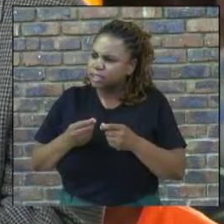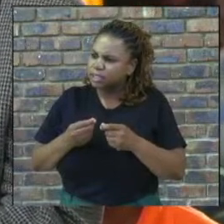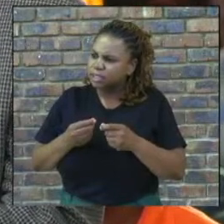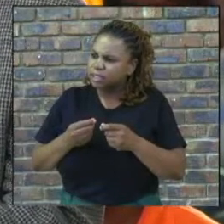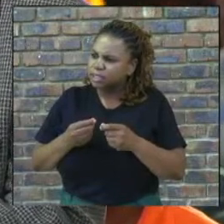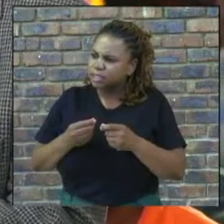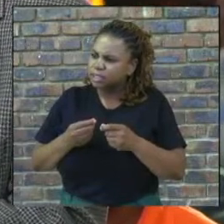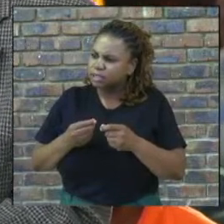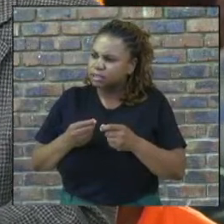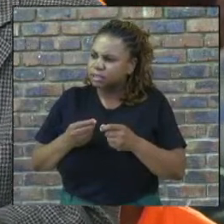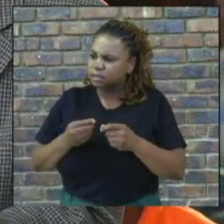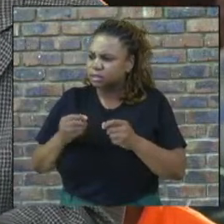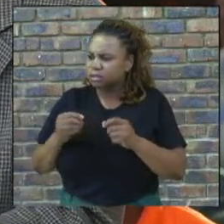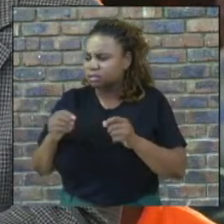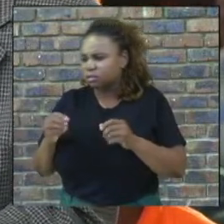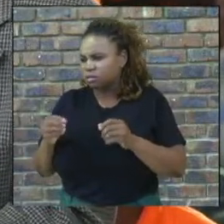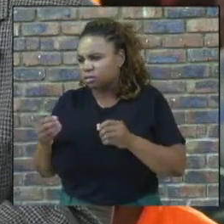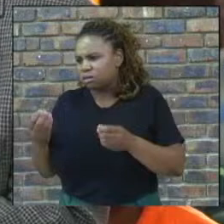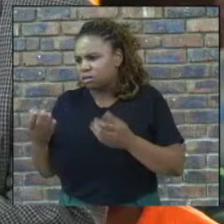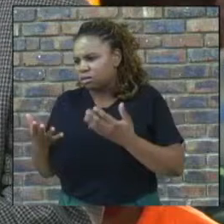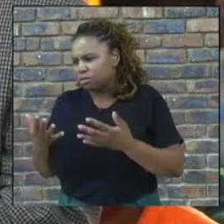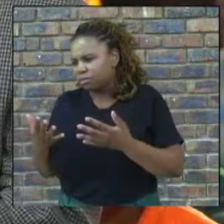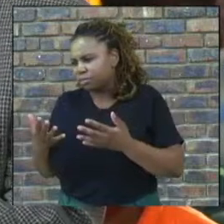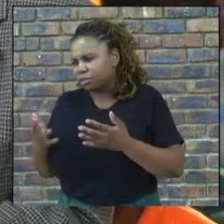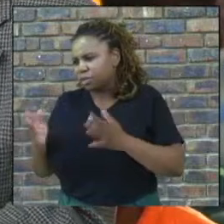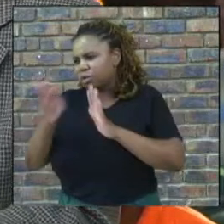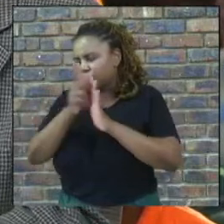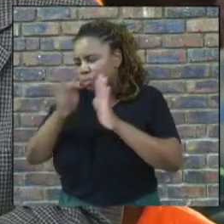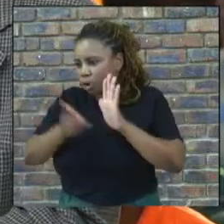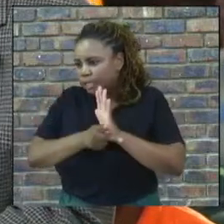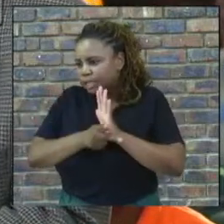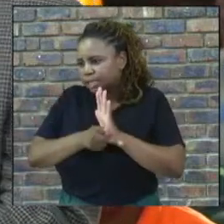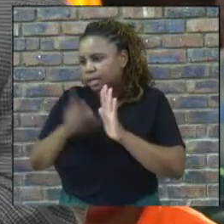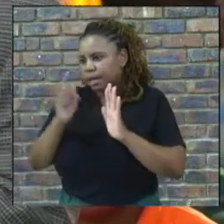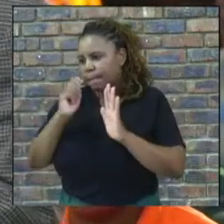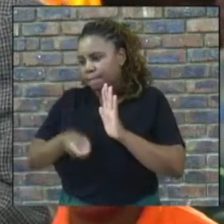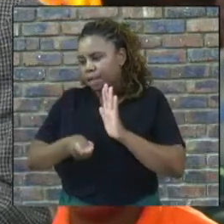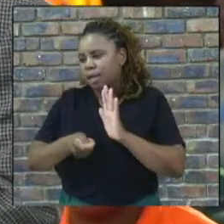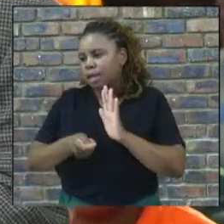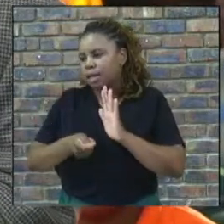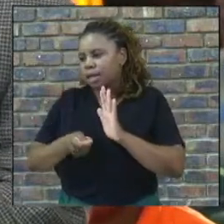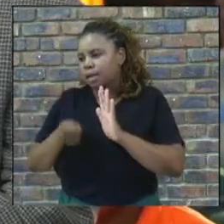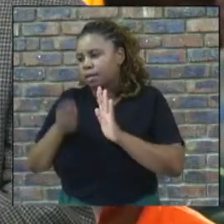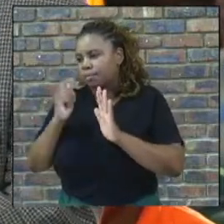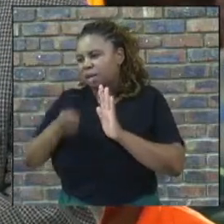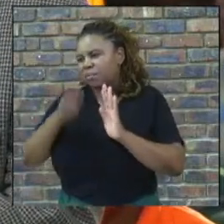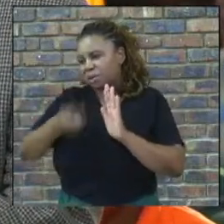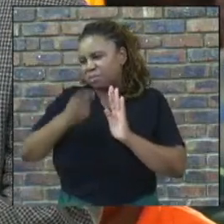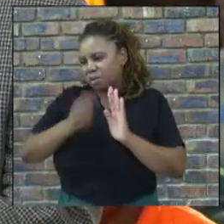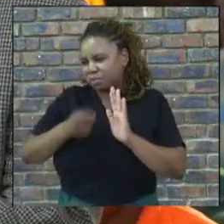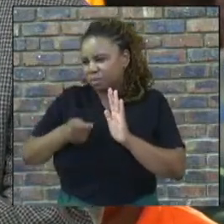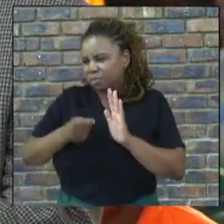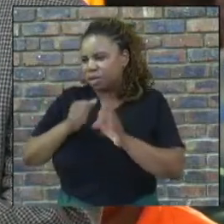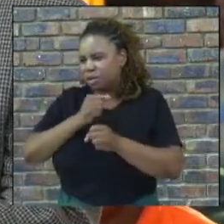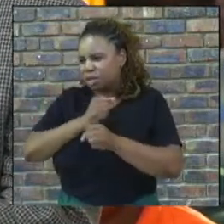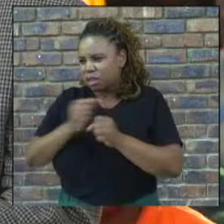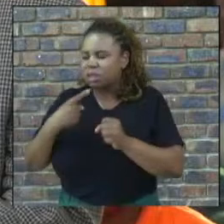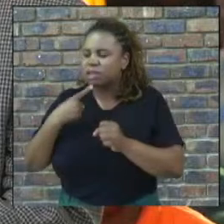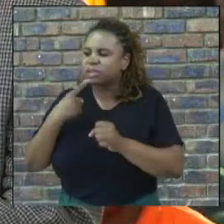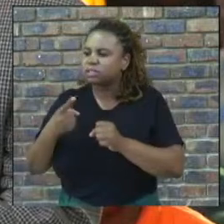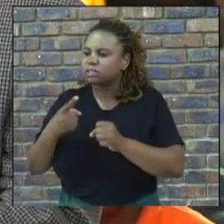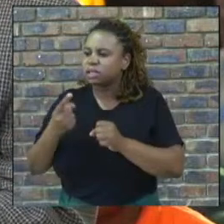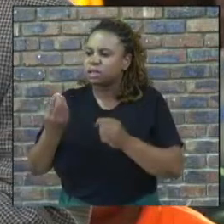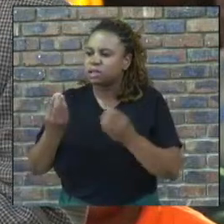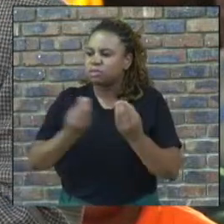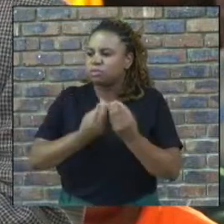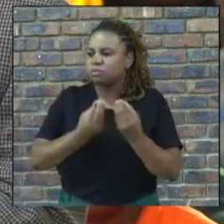mohlomong o patala policy, or ska lose or mohlomong at least o thole something nyana. A ba bolele ka taba ya surrender, instead of ba tlo bolela hore tshwantse o